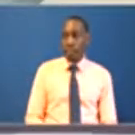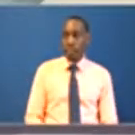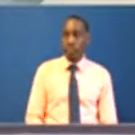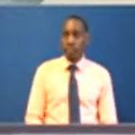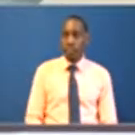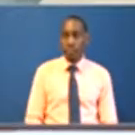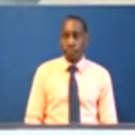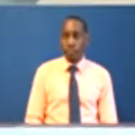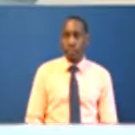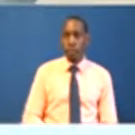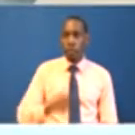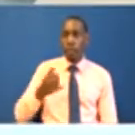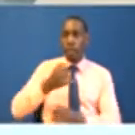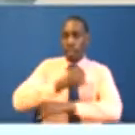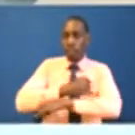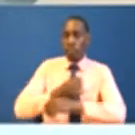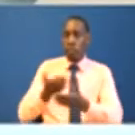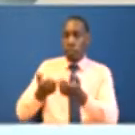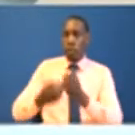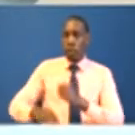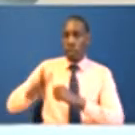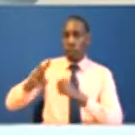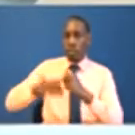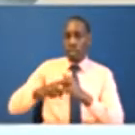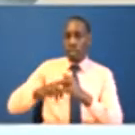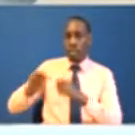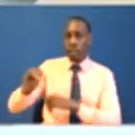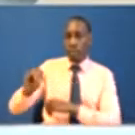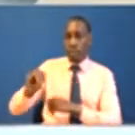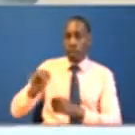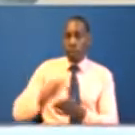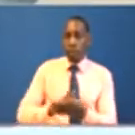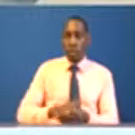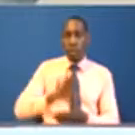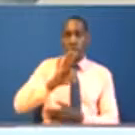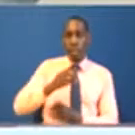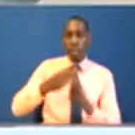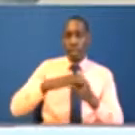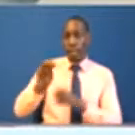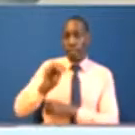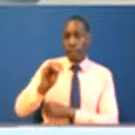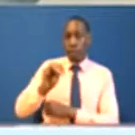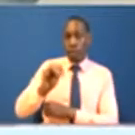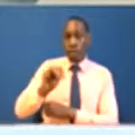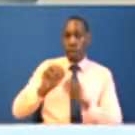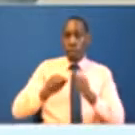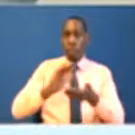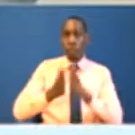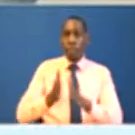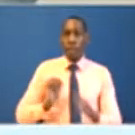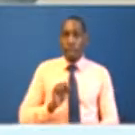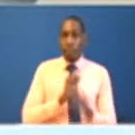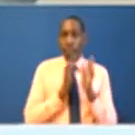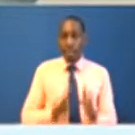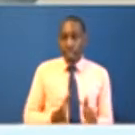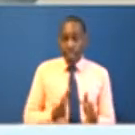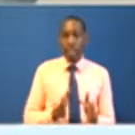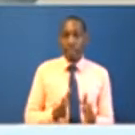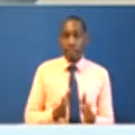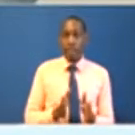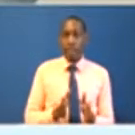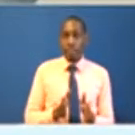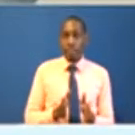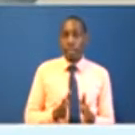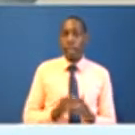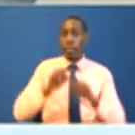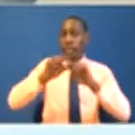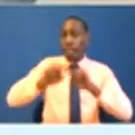research institution was that you need about 26 million to be a member of parliament in this country 39 million to be a senator uh and that's in terms of